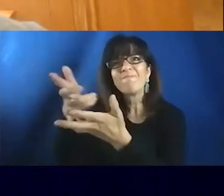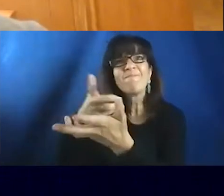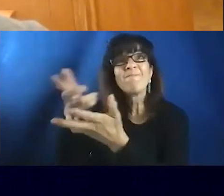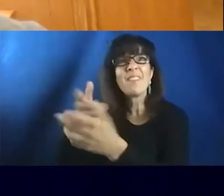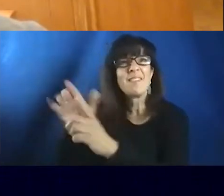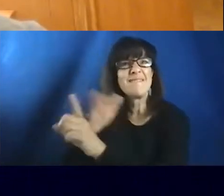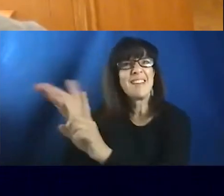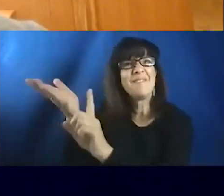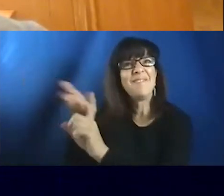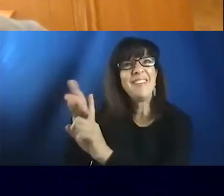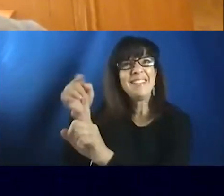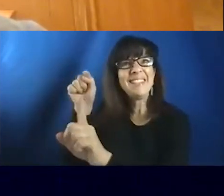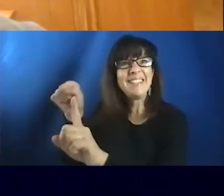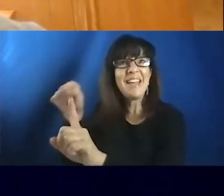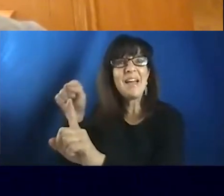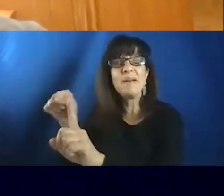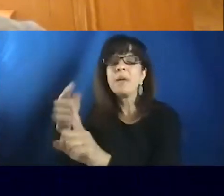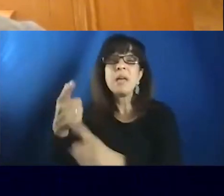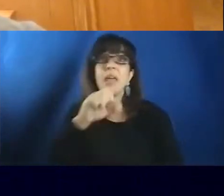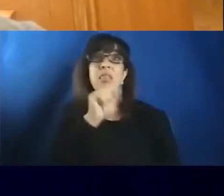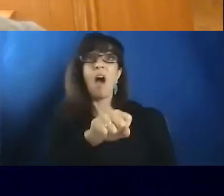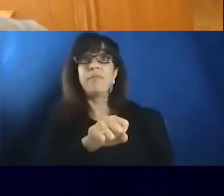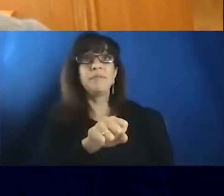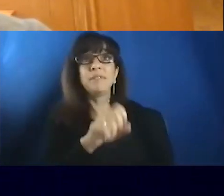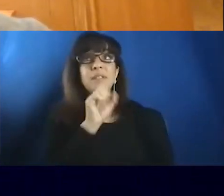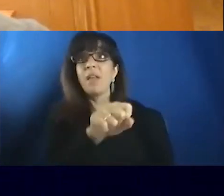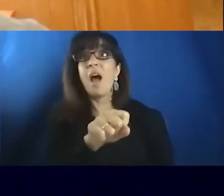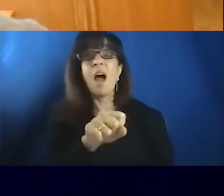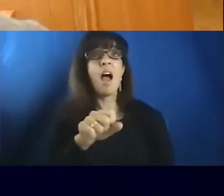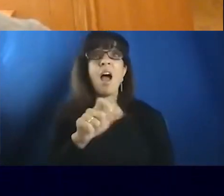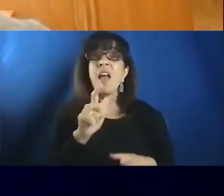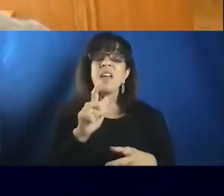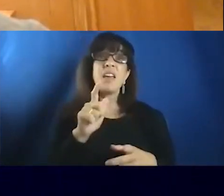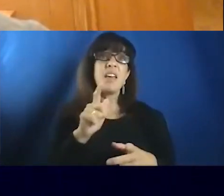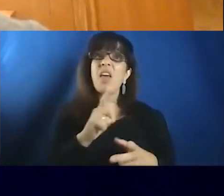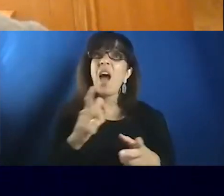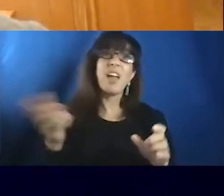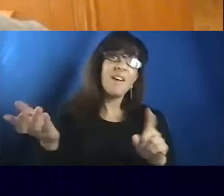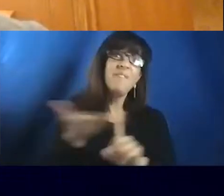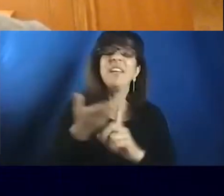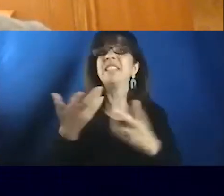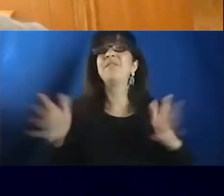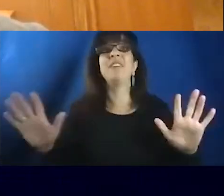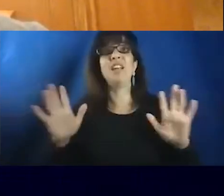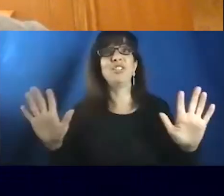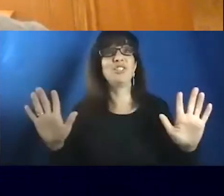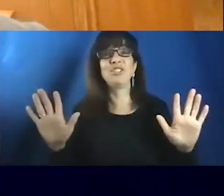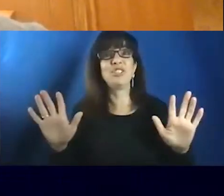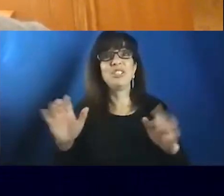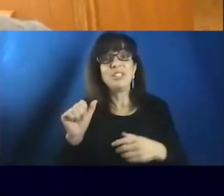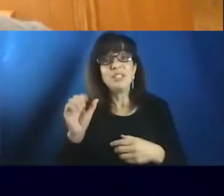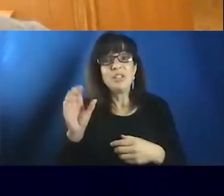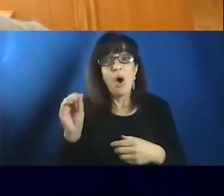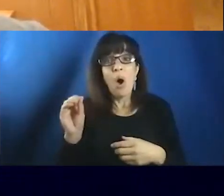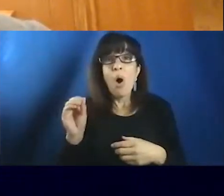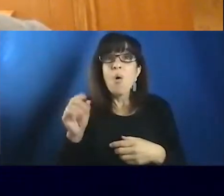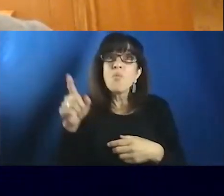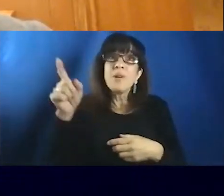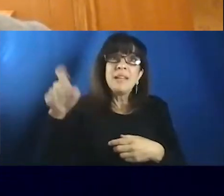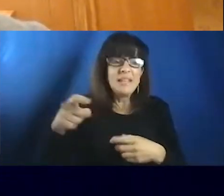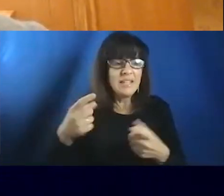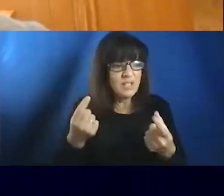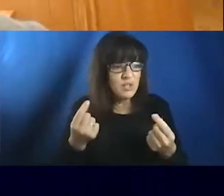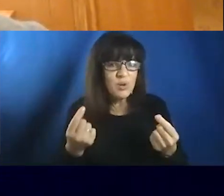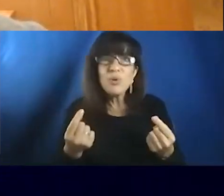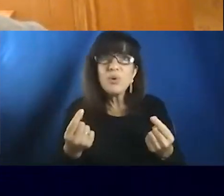talk to about this and see if I could sell him on the idea. He loved it. He was in as soon as I said it,